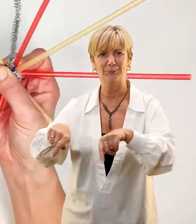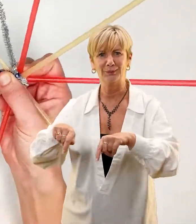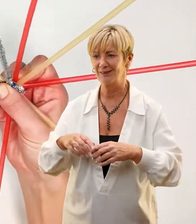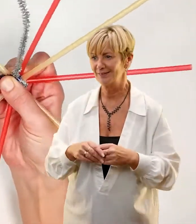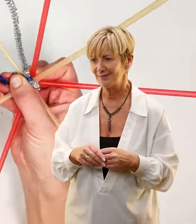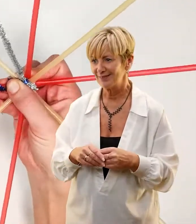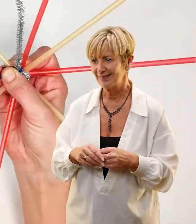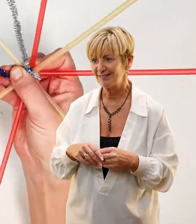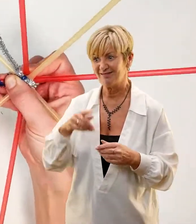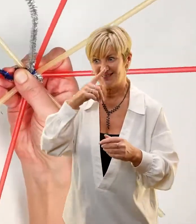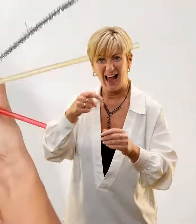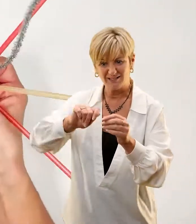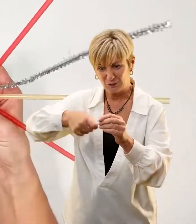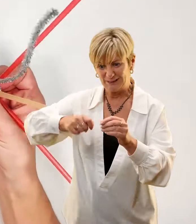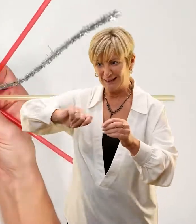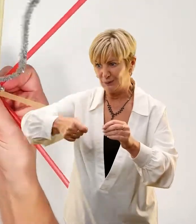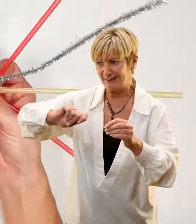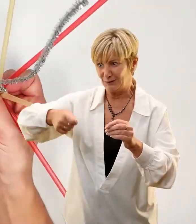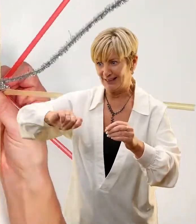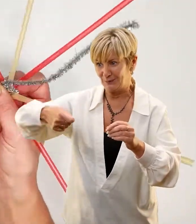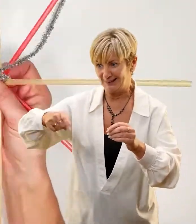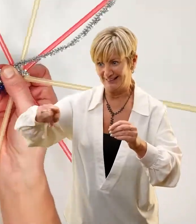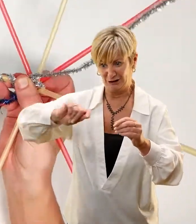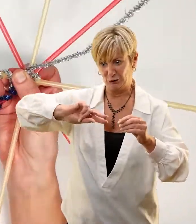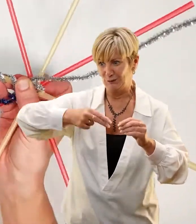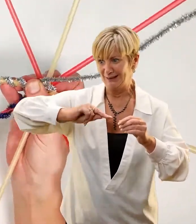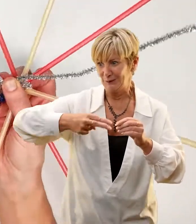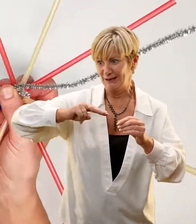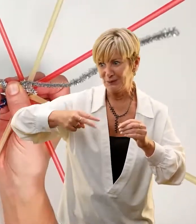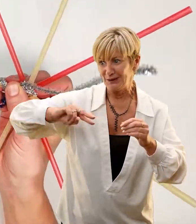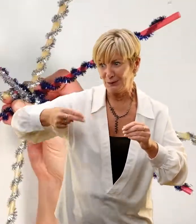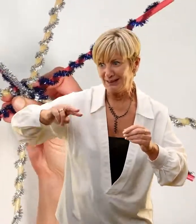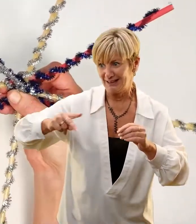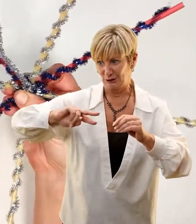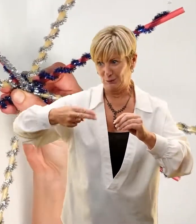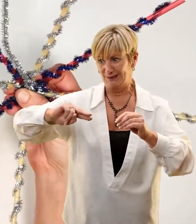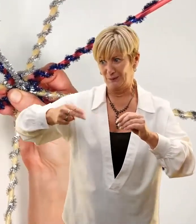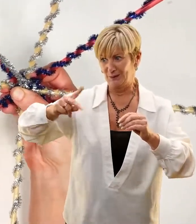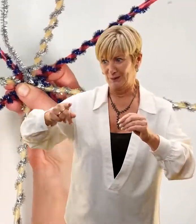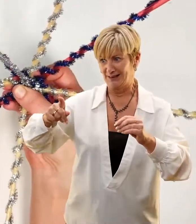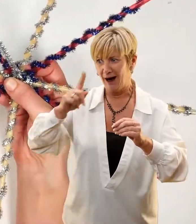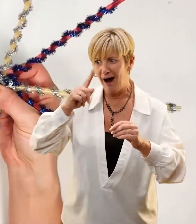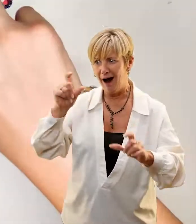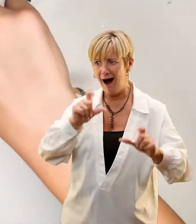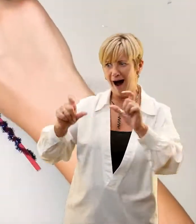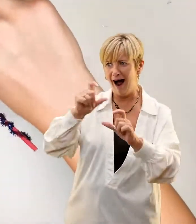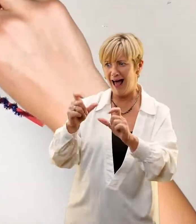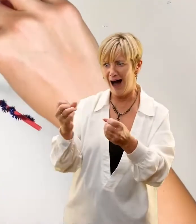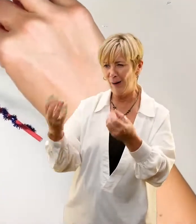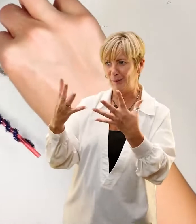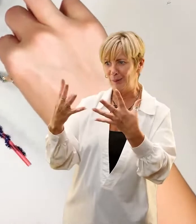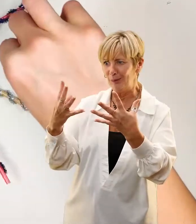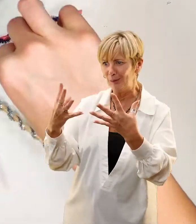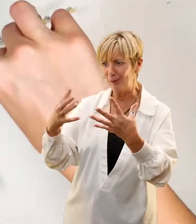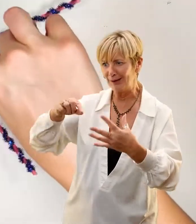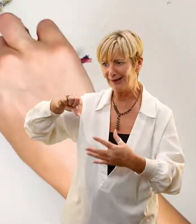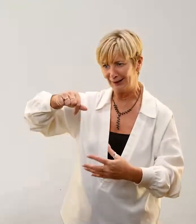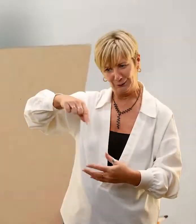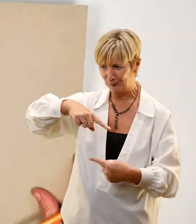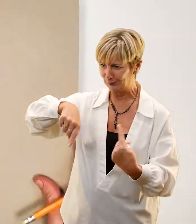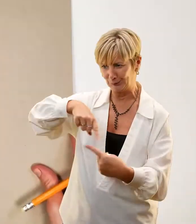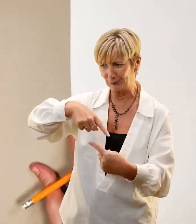cleaner and wrap it around the centre of your straws a few times, leaving a long length at the top. You can twist your pipe